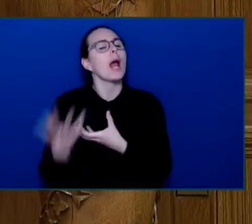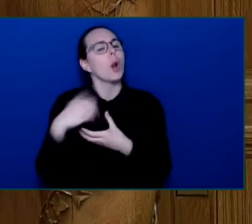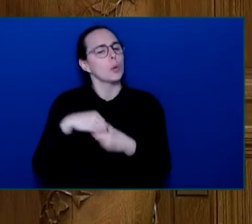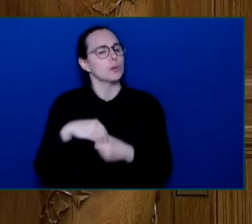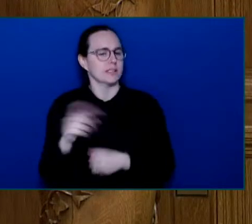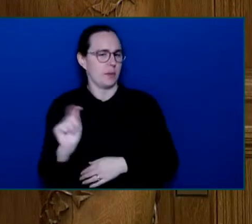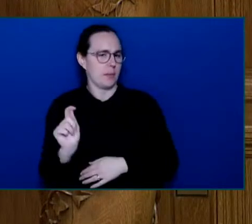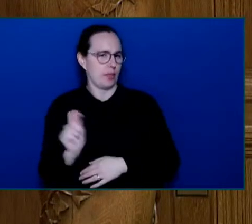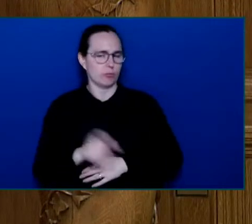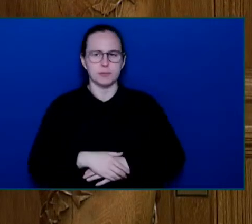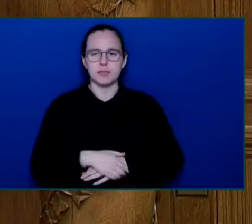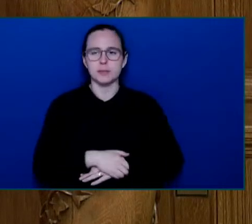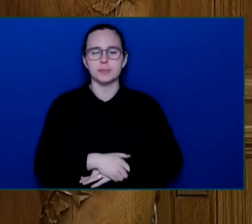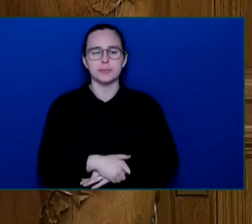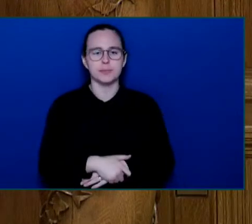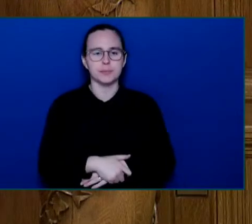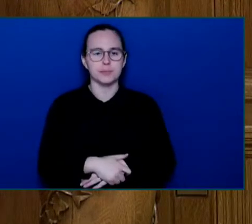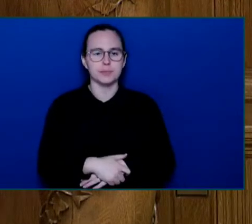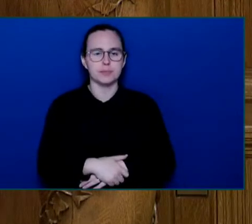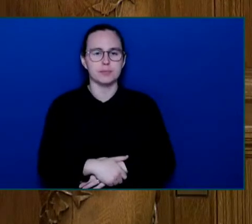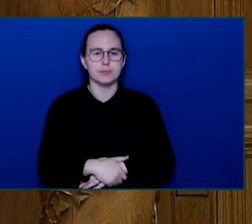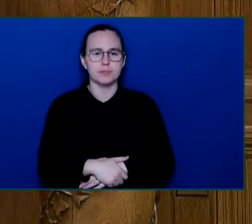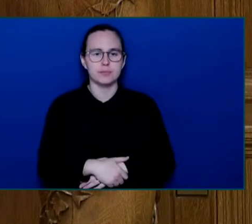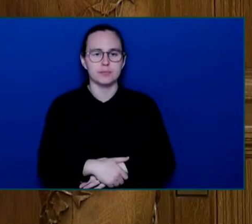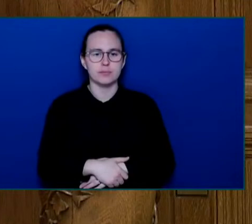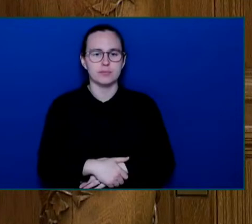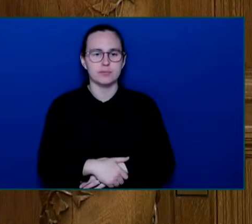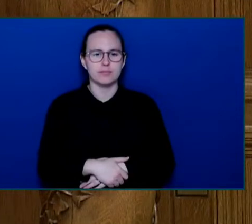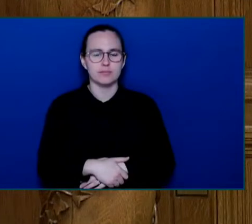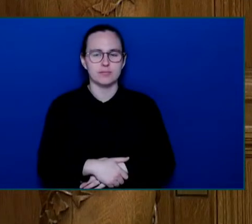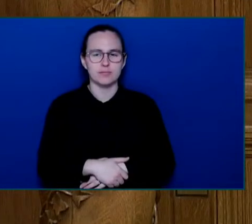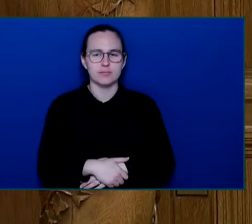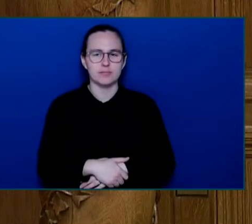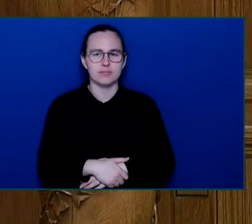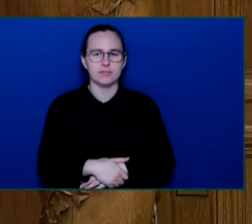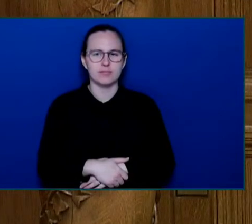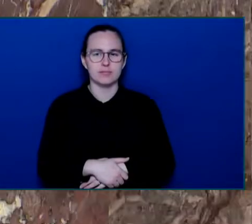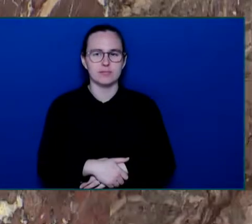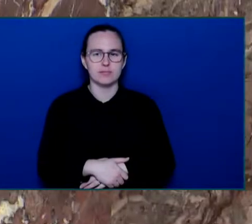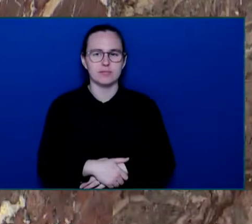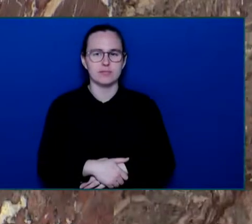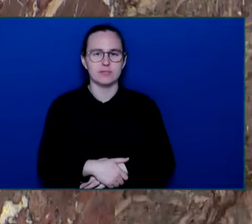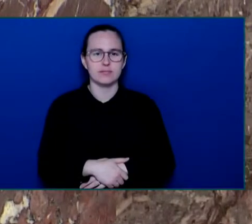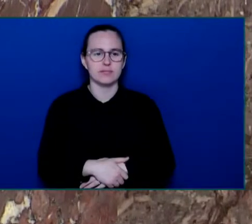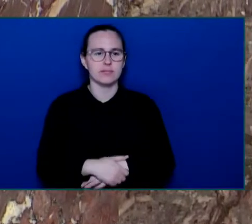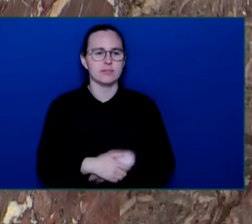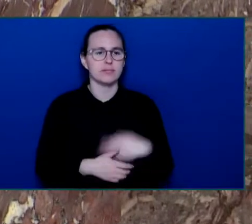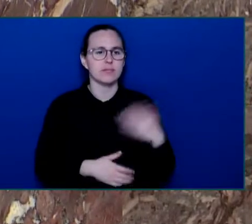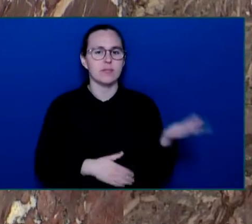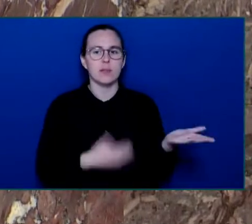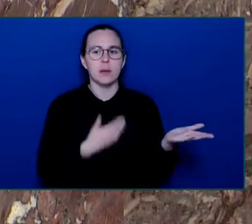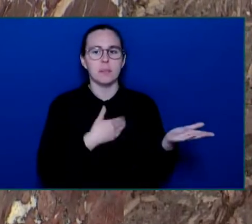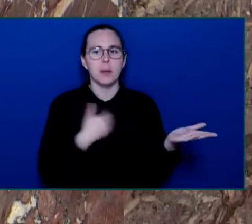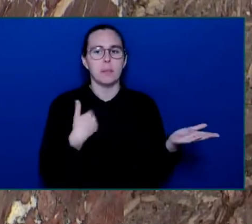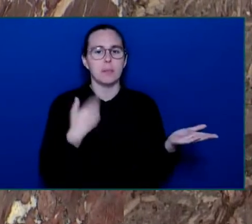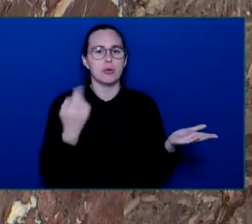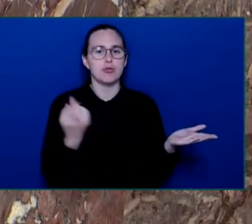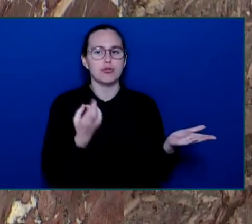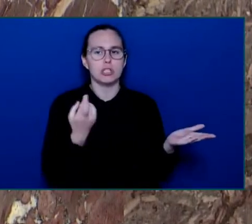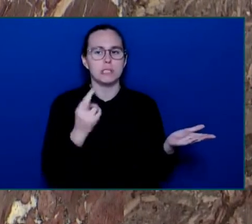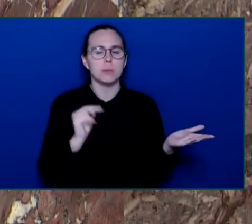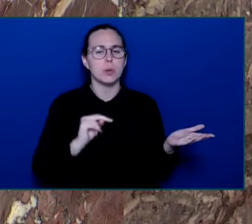Member for Richmond North Centre. I rise today to share a truly heartwarming experience I had yesterday, which is a